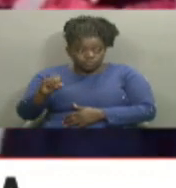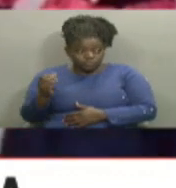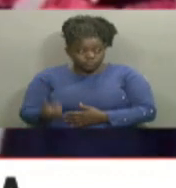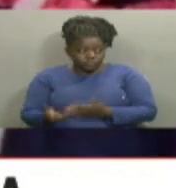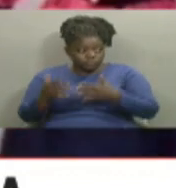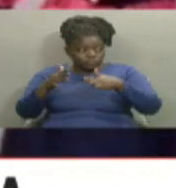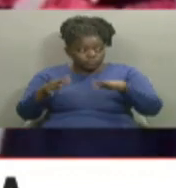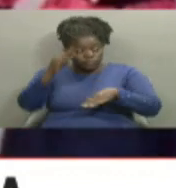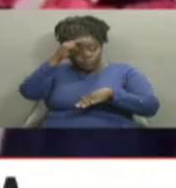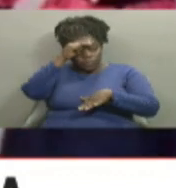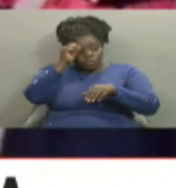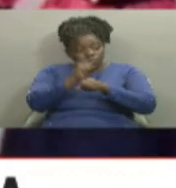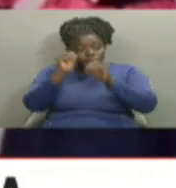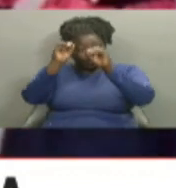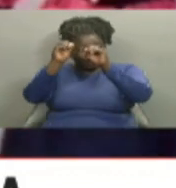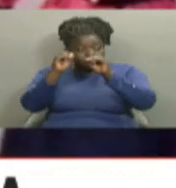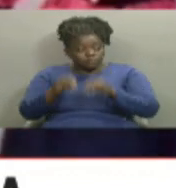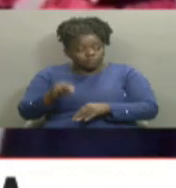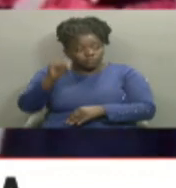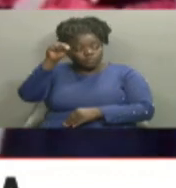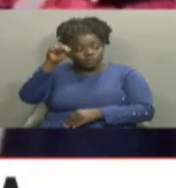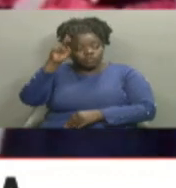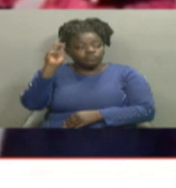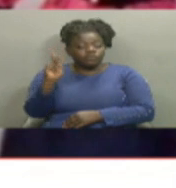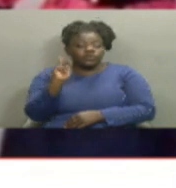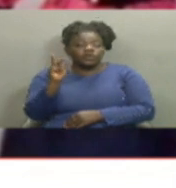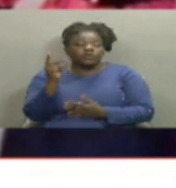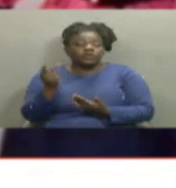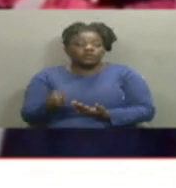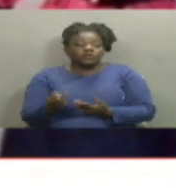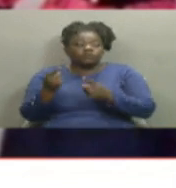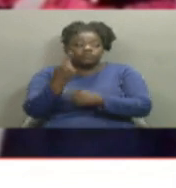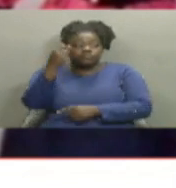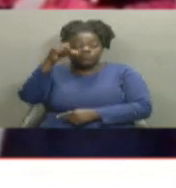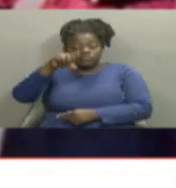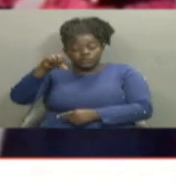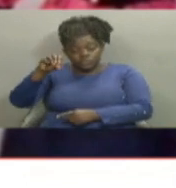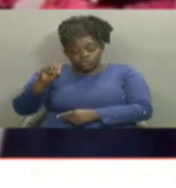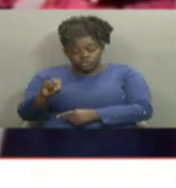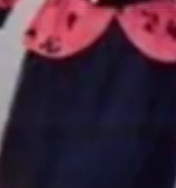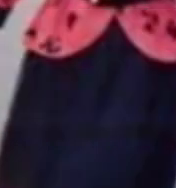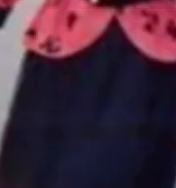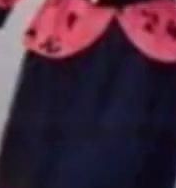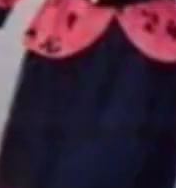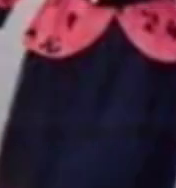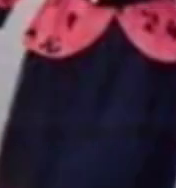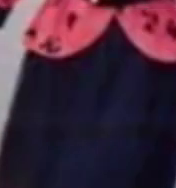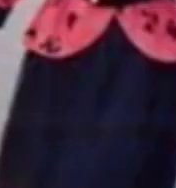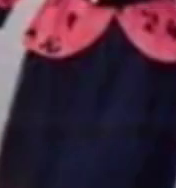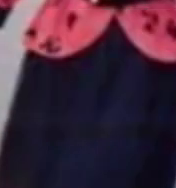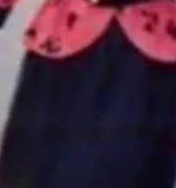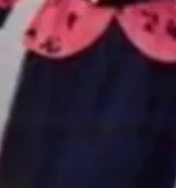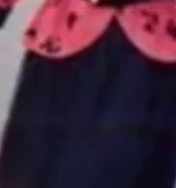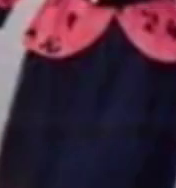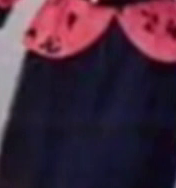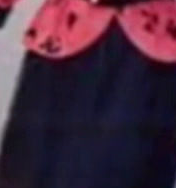Tiki, Lutra Kolakongom Sumisa, North Rift region of Kenya, or Pomukun and Dachi, Doctor Kamukun and Dam, Chendam with him,